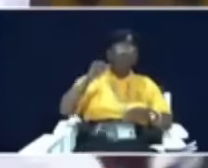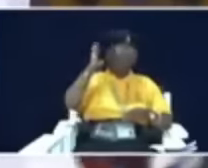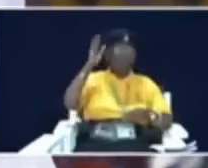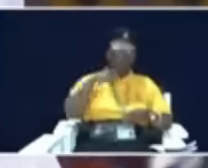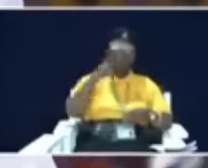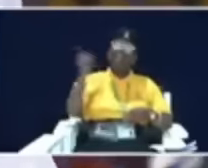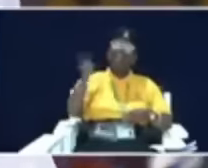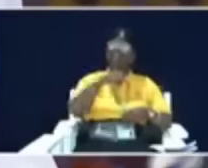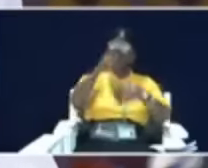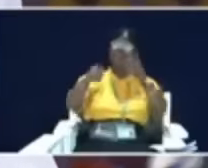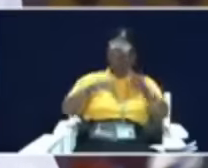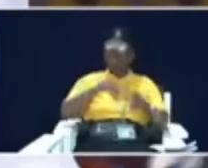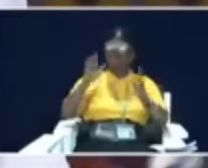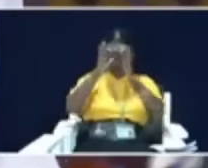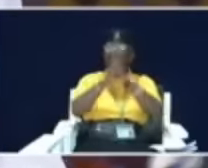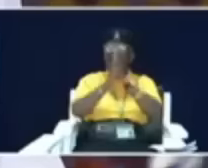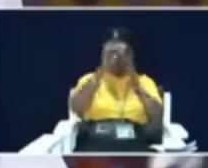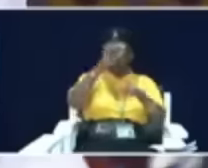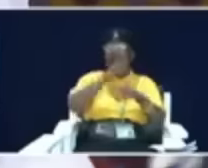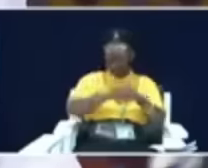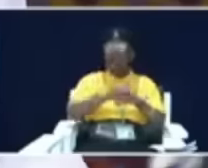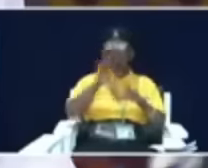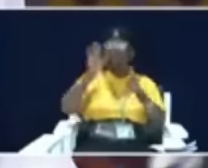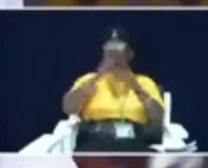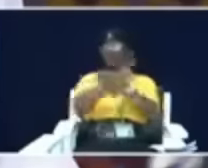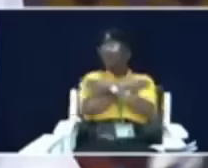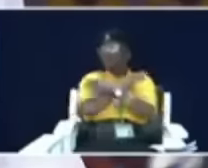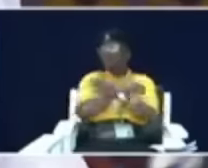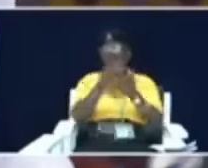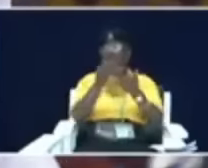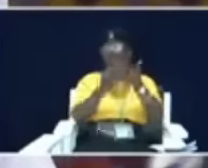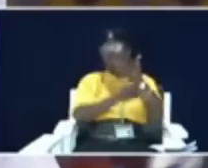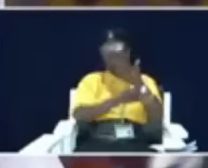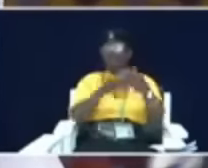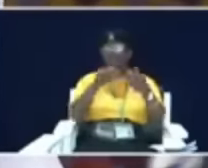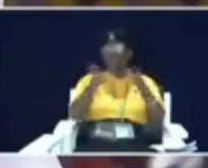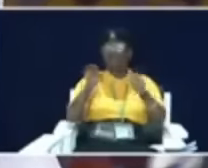On Sunday morning, we finish preaching, they say, go and pray.